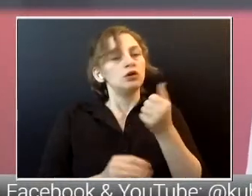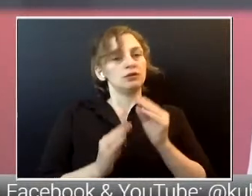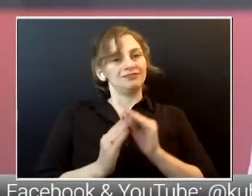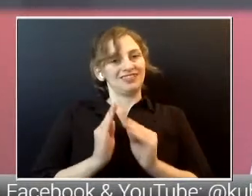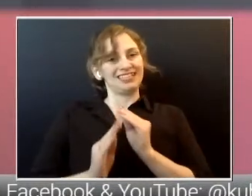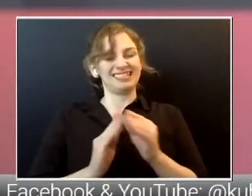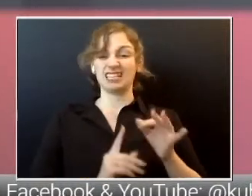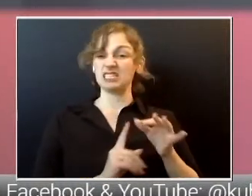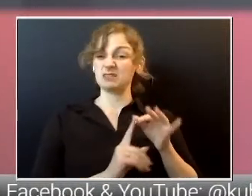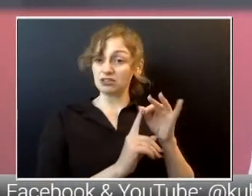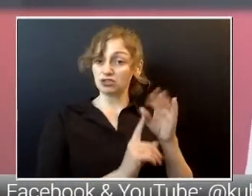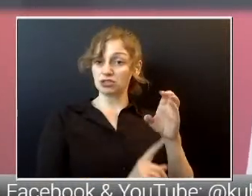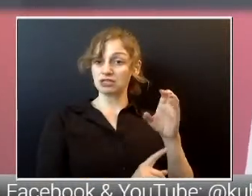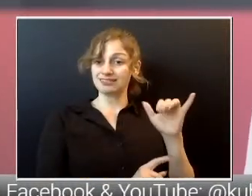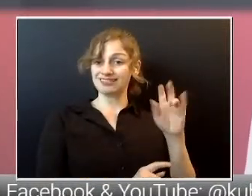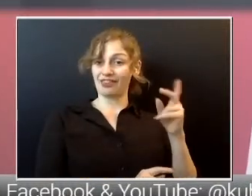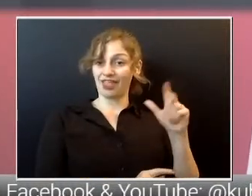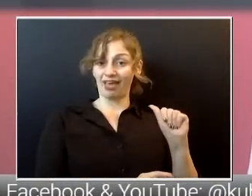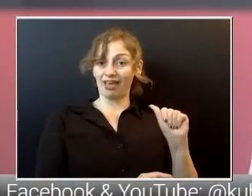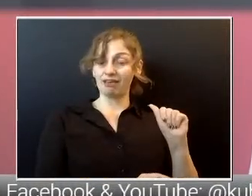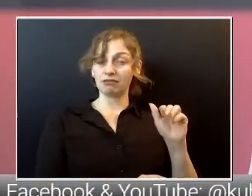very low when she got here,